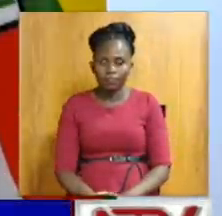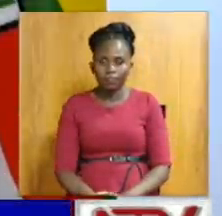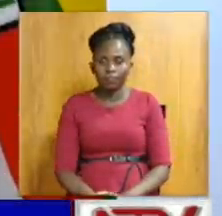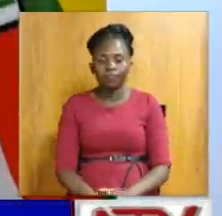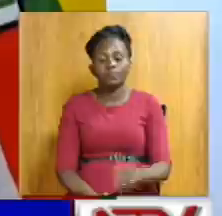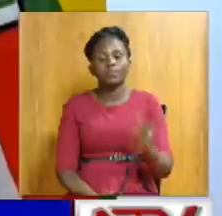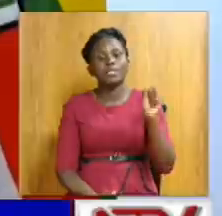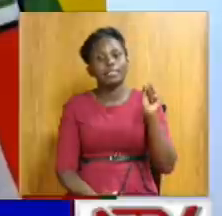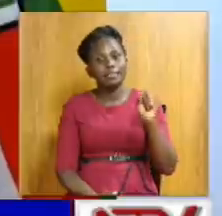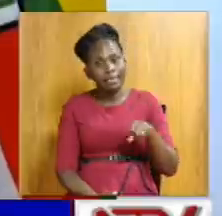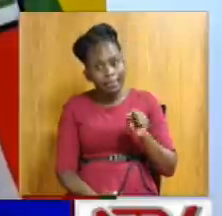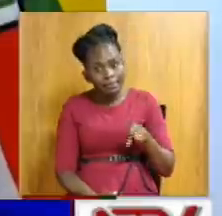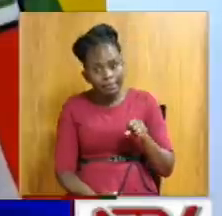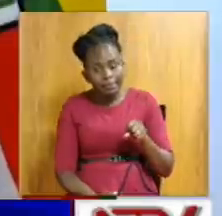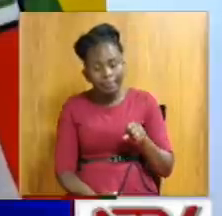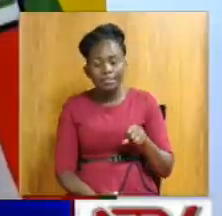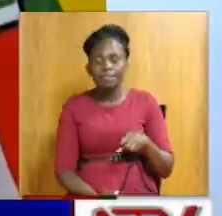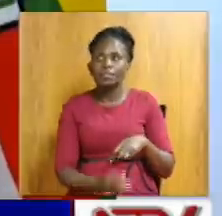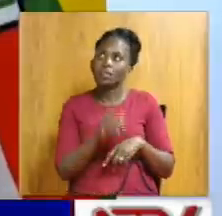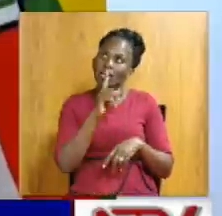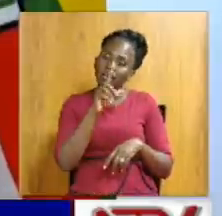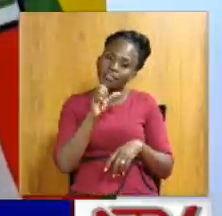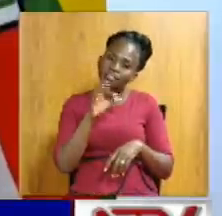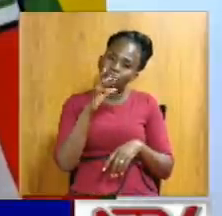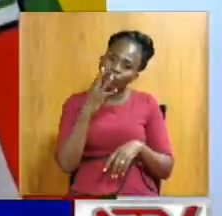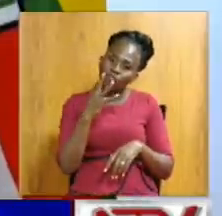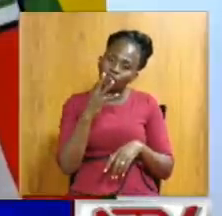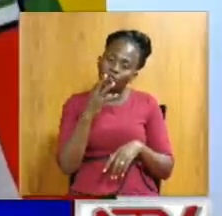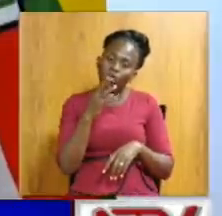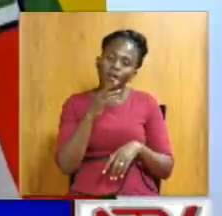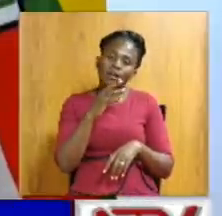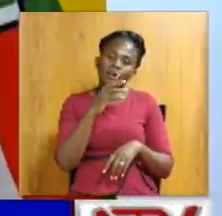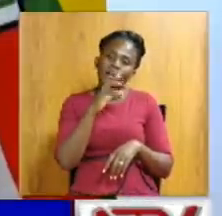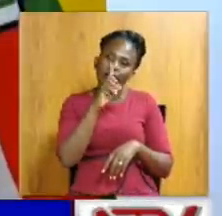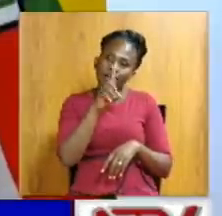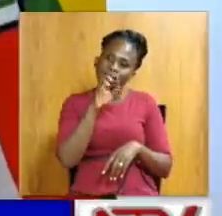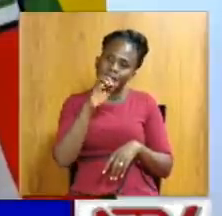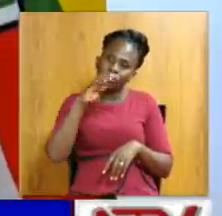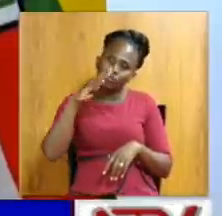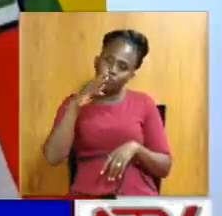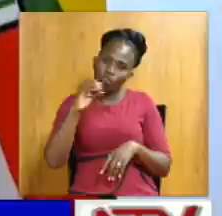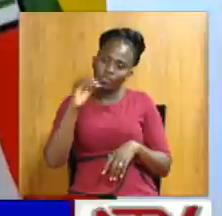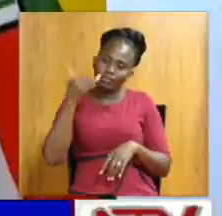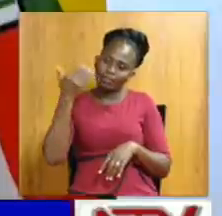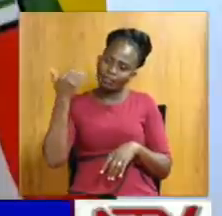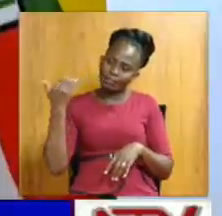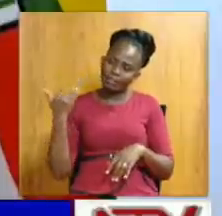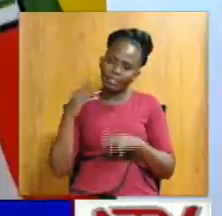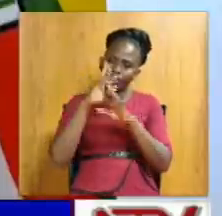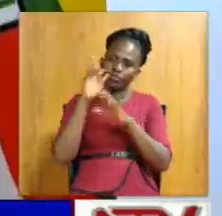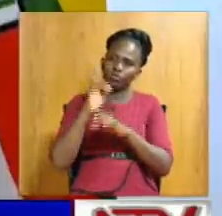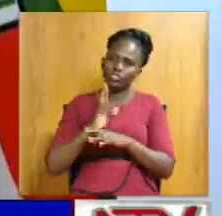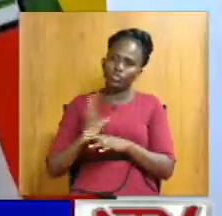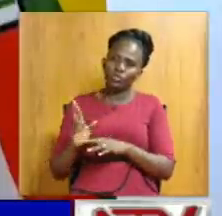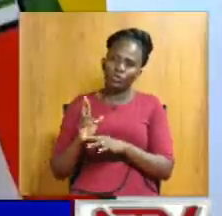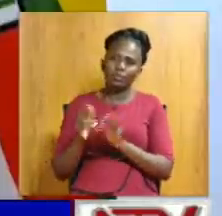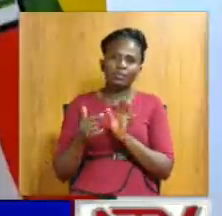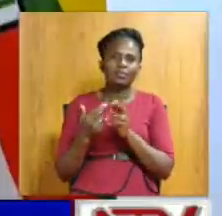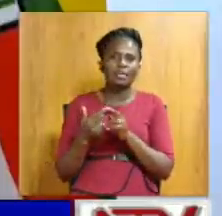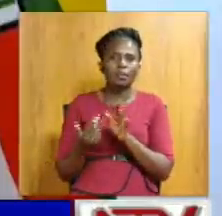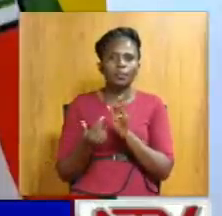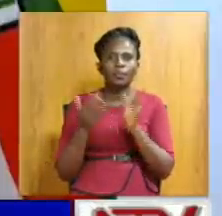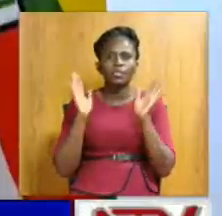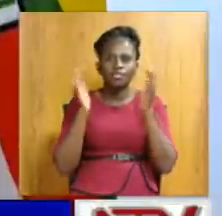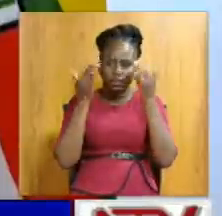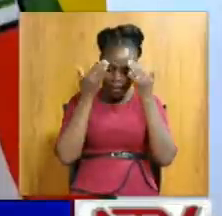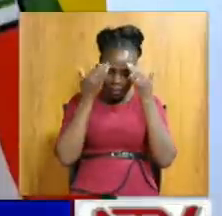Yes, since the 1840s, foreign religions, starting with Islam, started